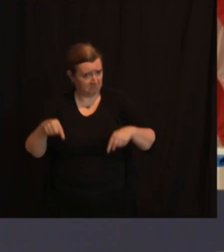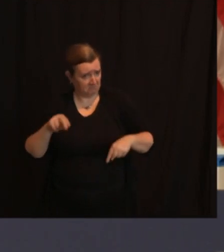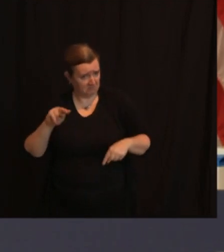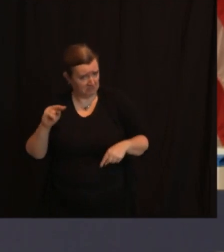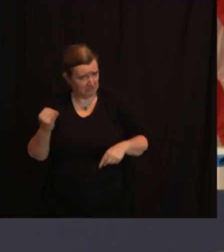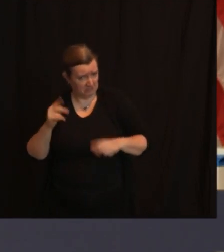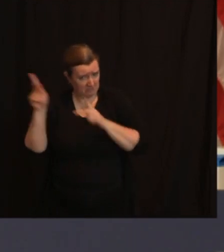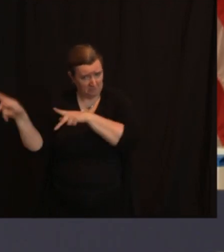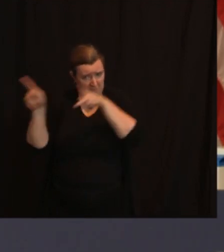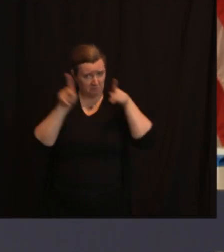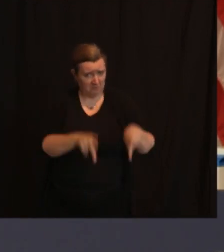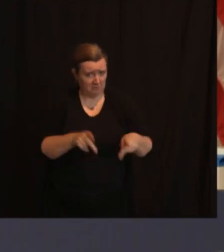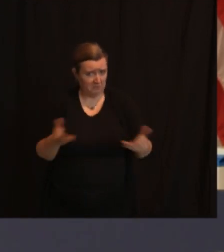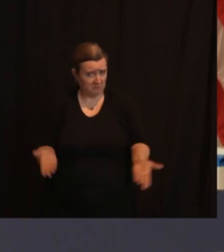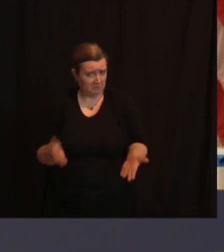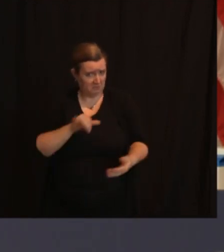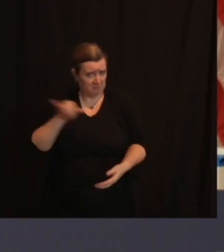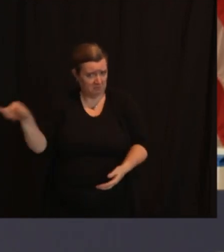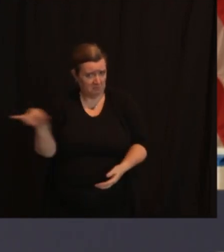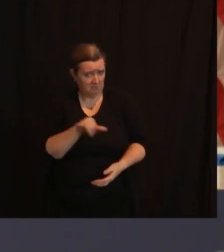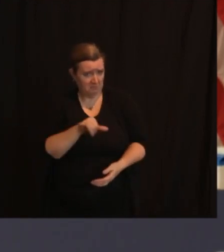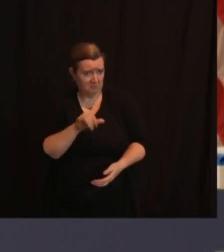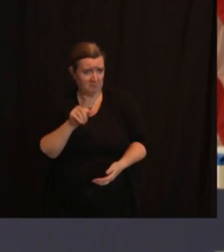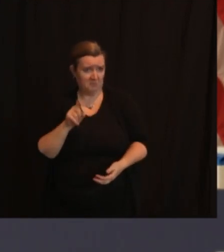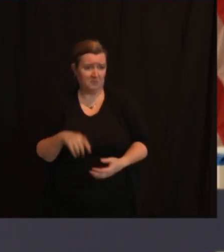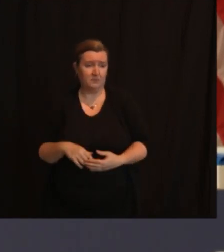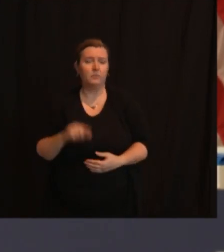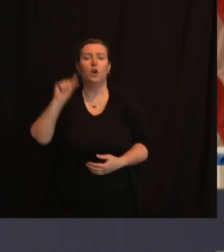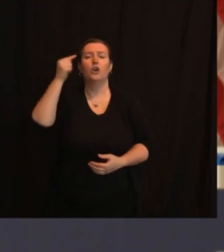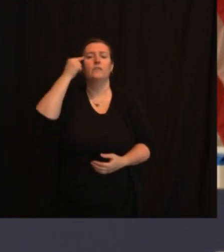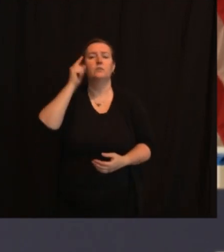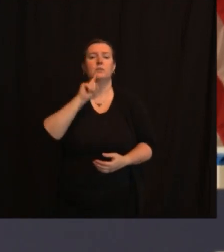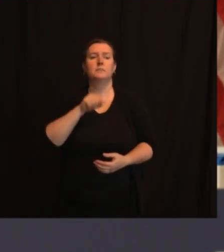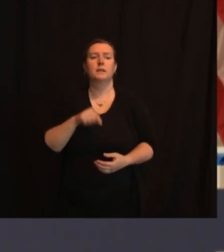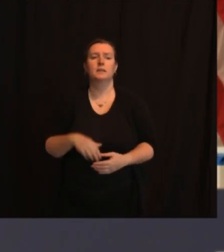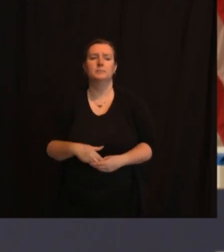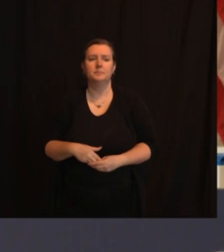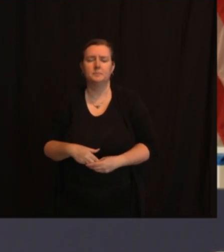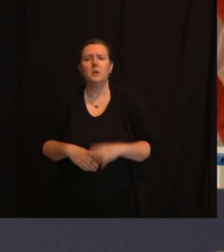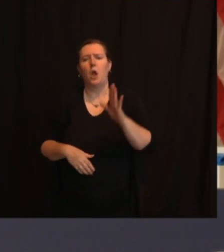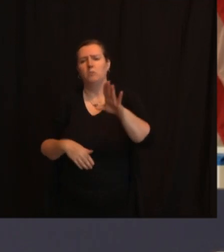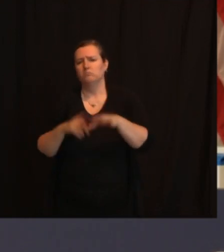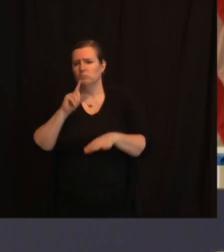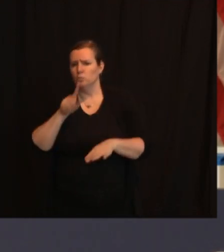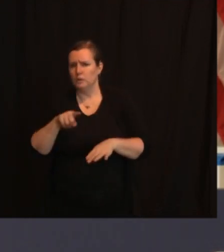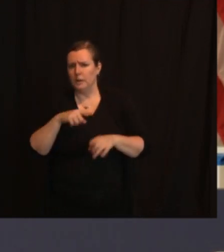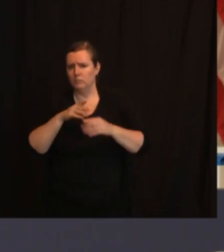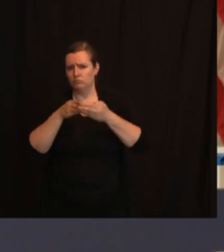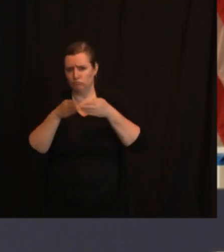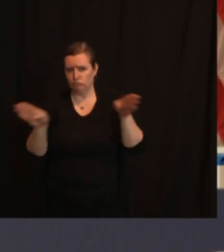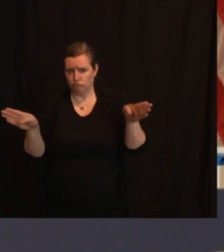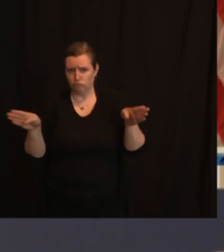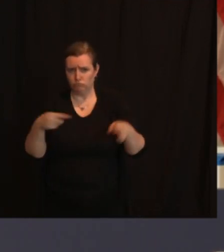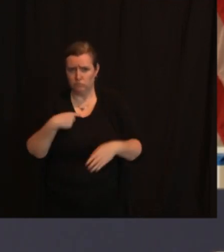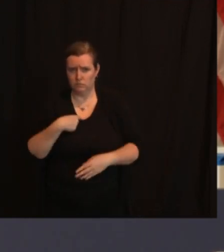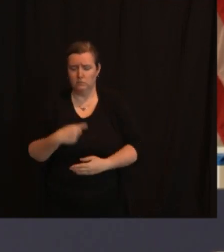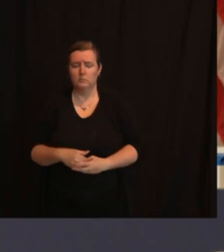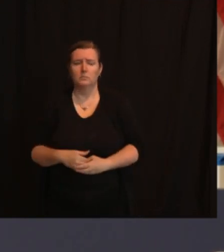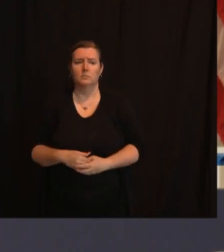Jersey? I think I just want to make one general comment on testing, Judy, and turn it to you. Again, we're going to come back to